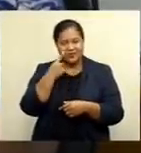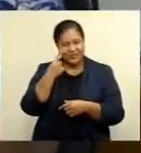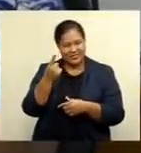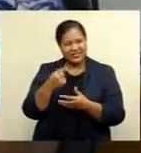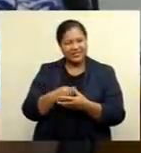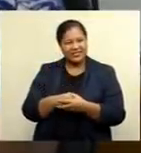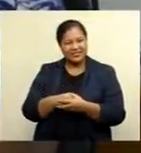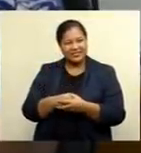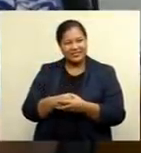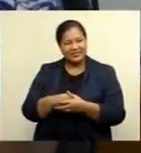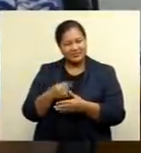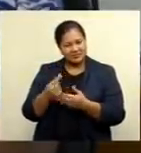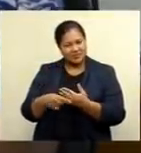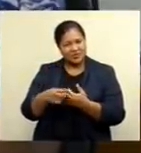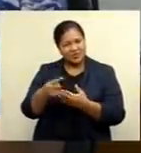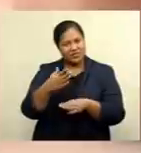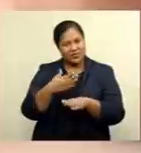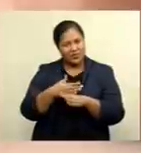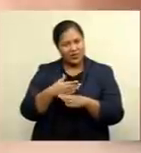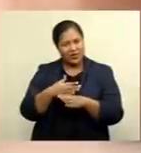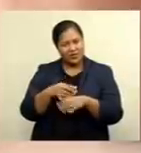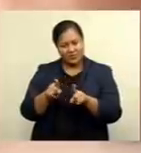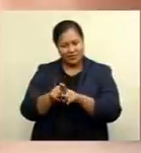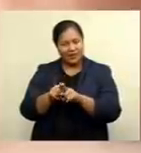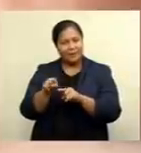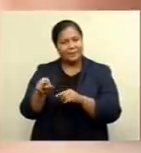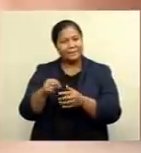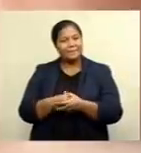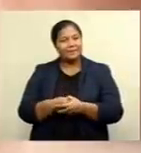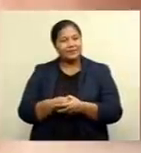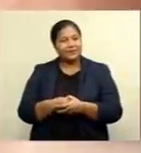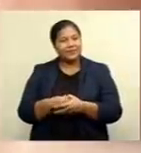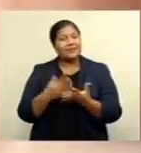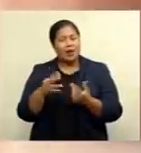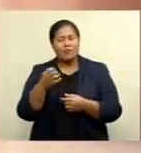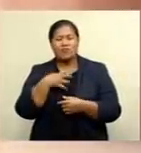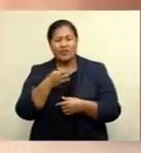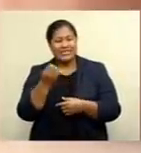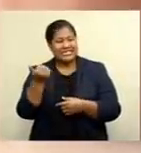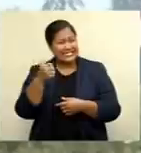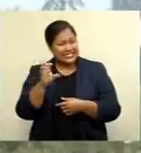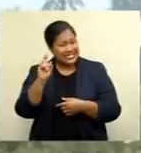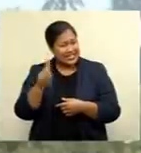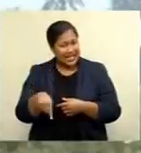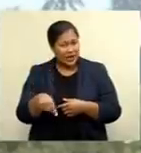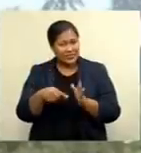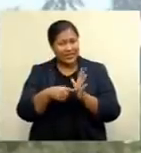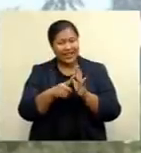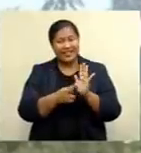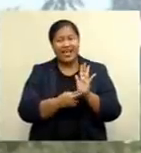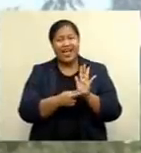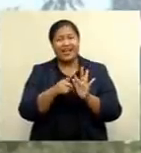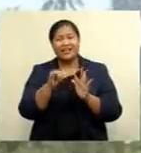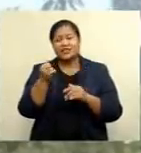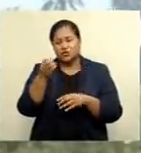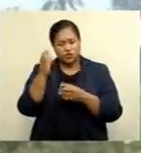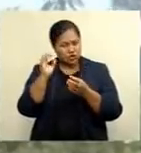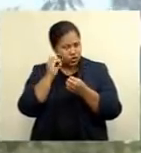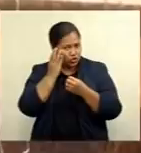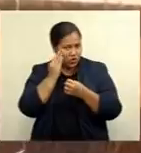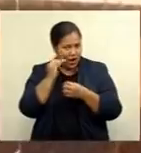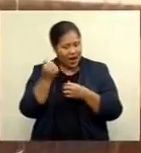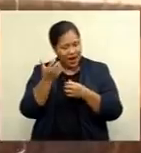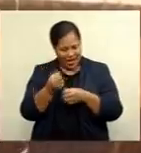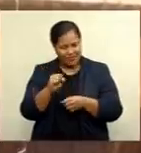do maintain, in that manner. So far, more than 60,000 tons of sugar has been made, even though the country